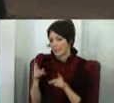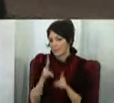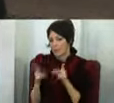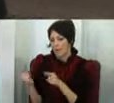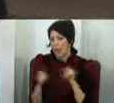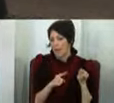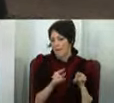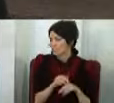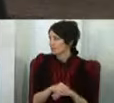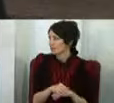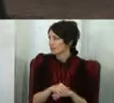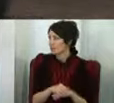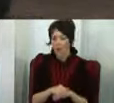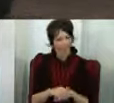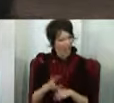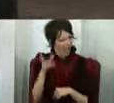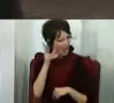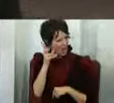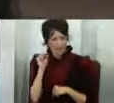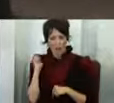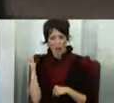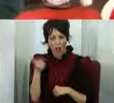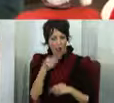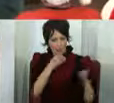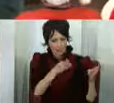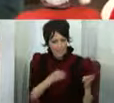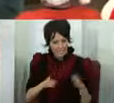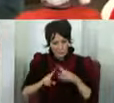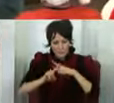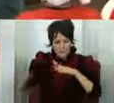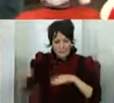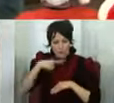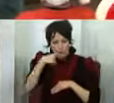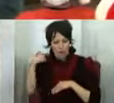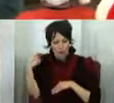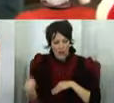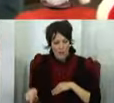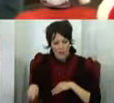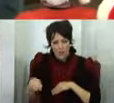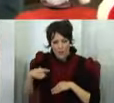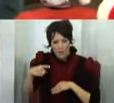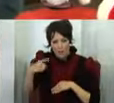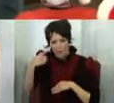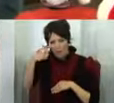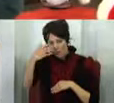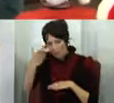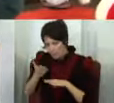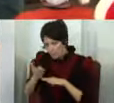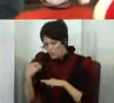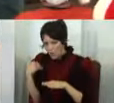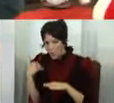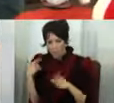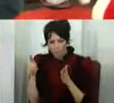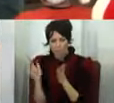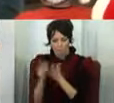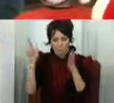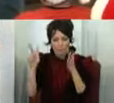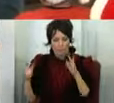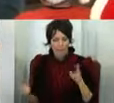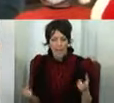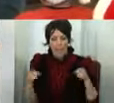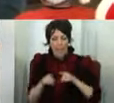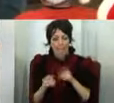homophobes. I'd heard they were all planning to leave Russia before the proposals to ban gays and lesbians from parenting came up